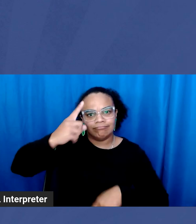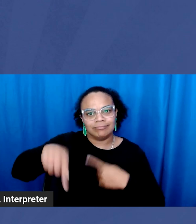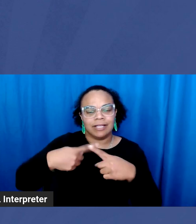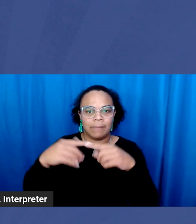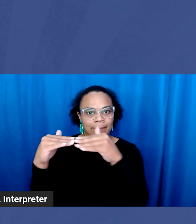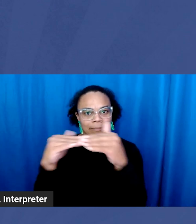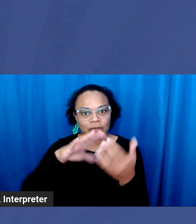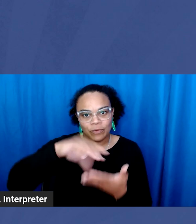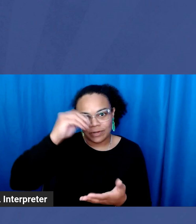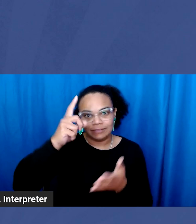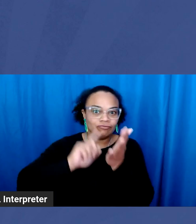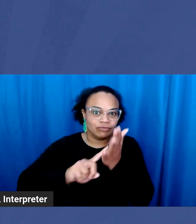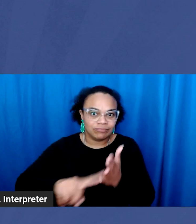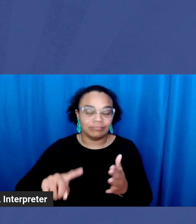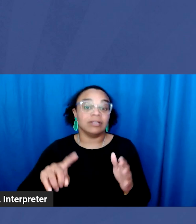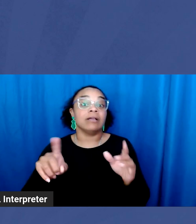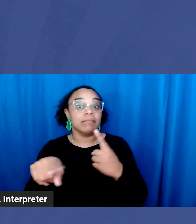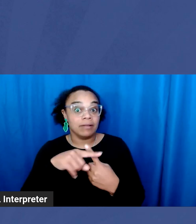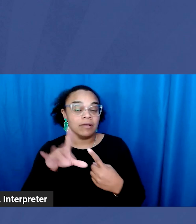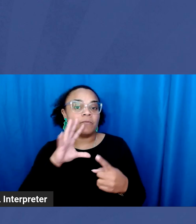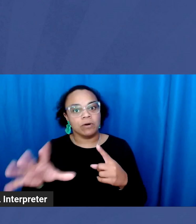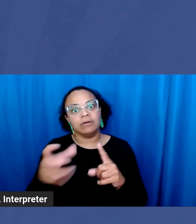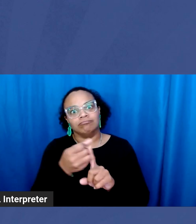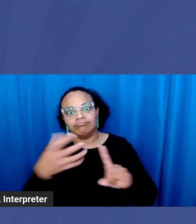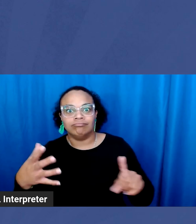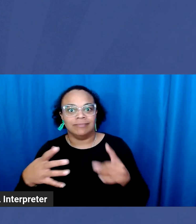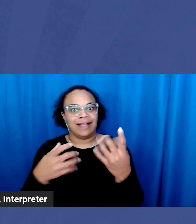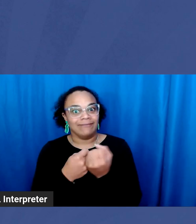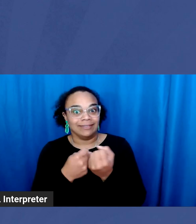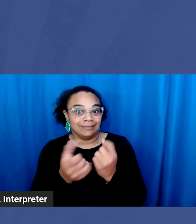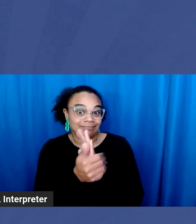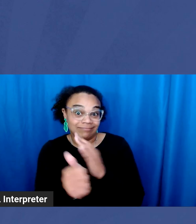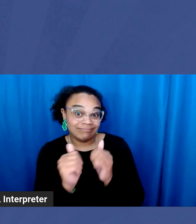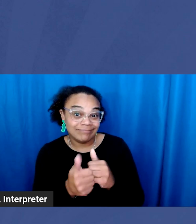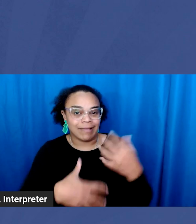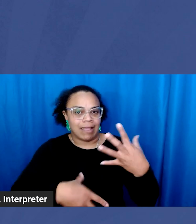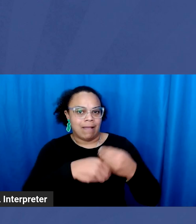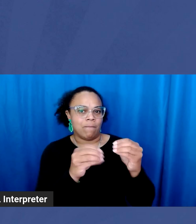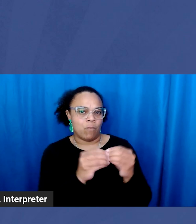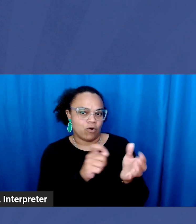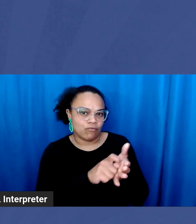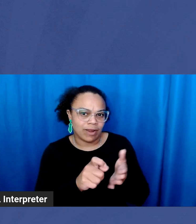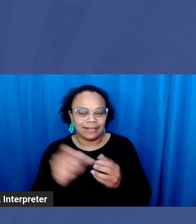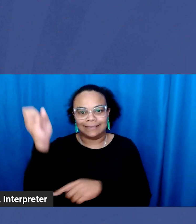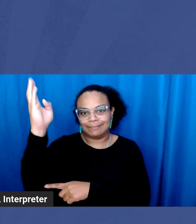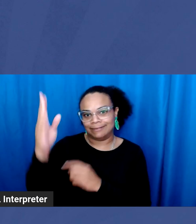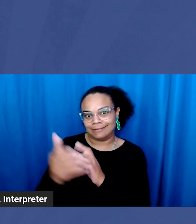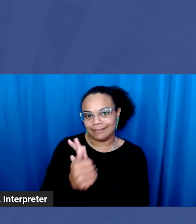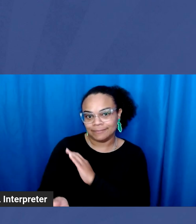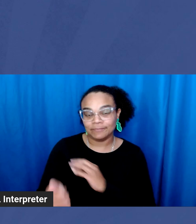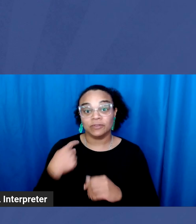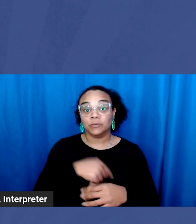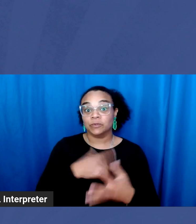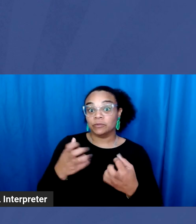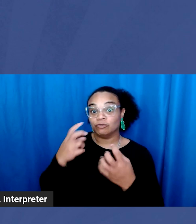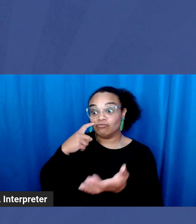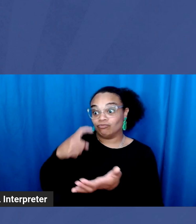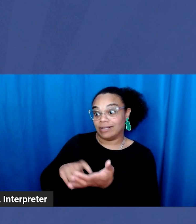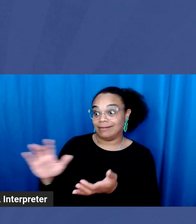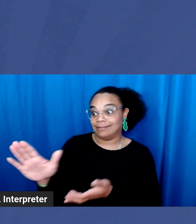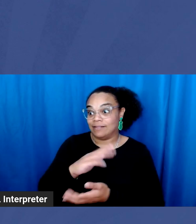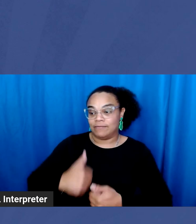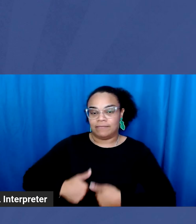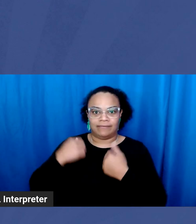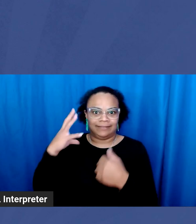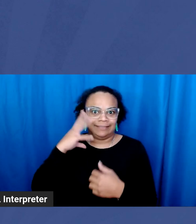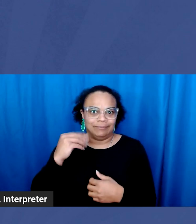their advocacy skills through writing and public speaking. Part of the purpose of Spokes Hub is to recognize the valuable contributions of advocates with lived experience